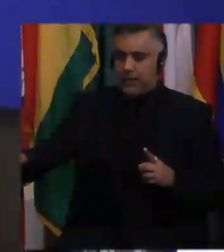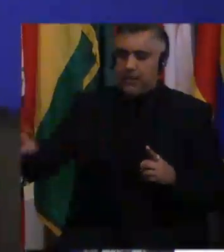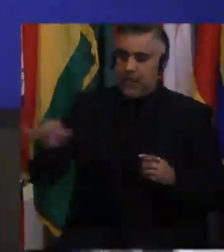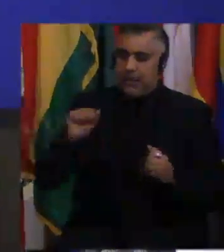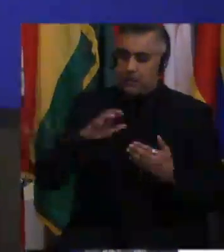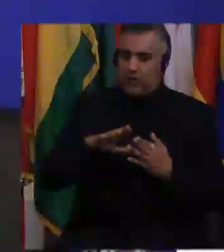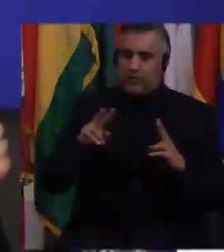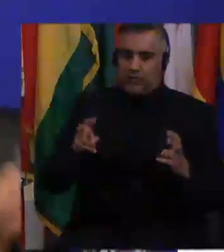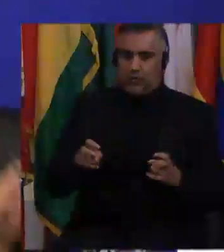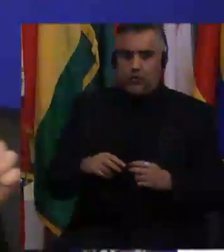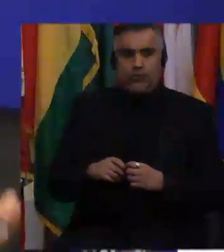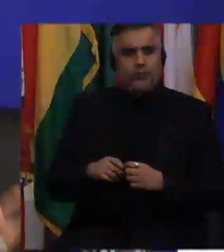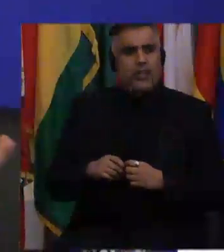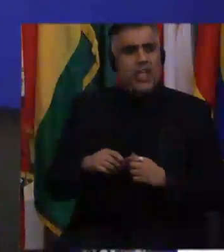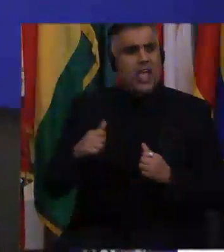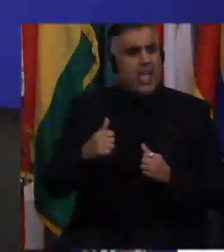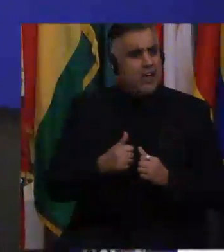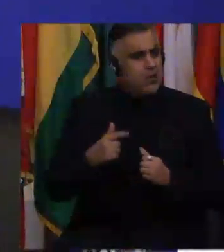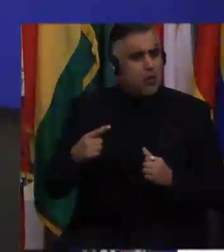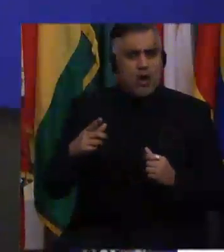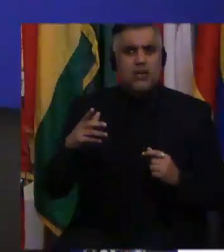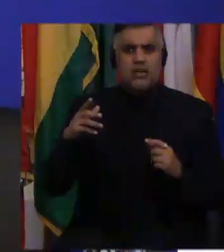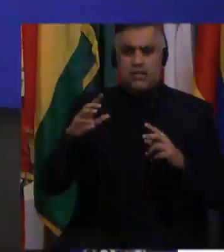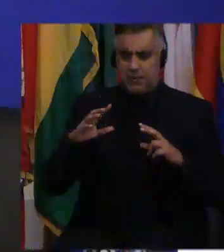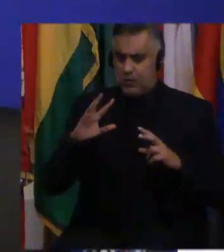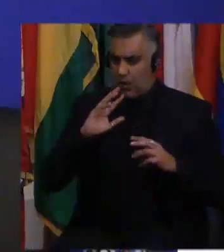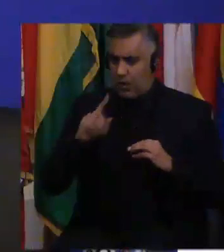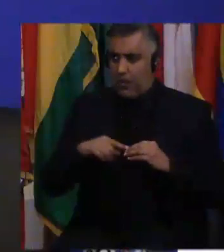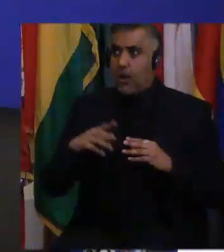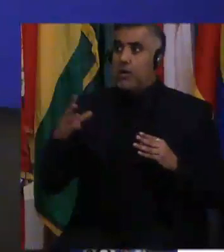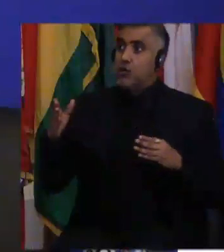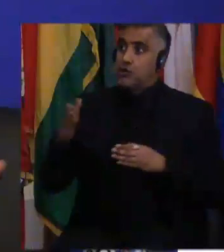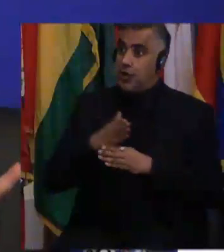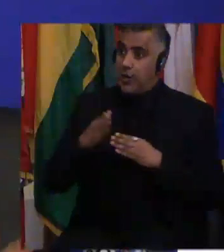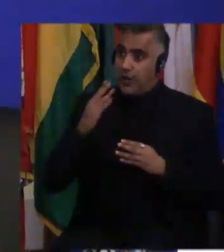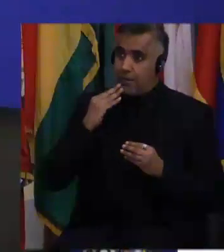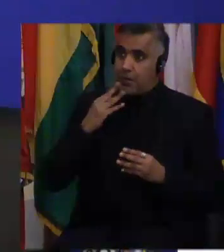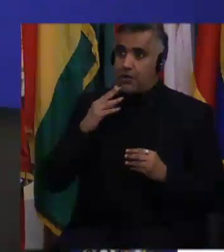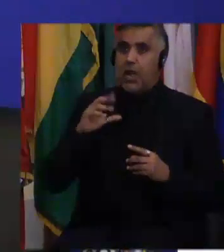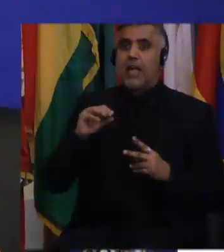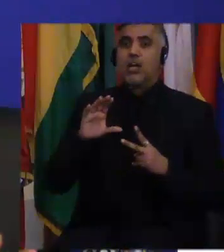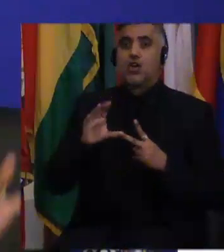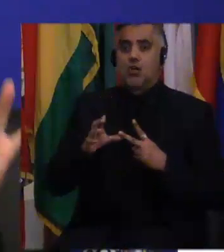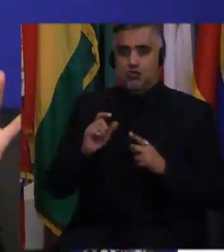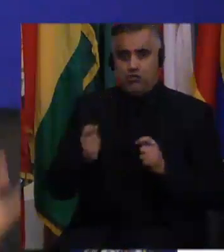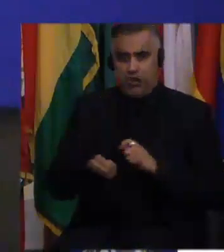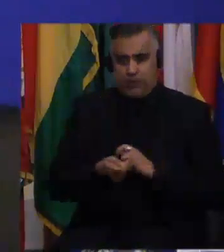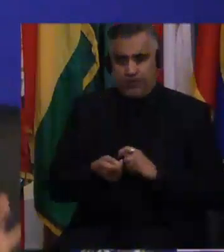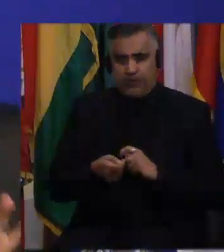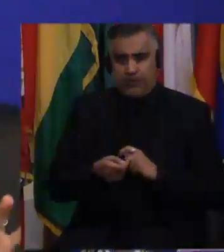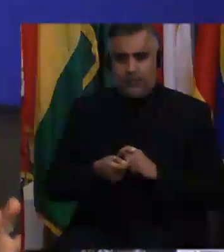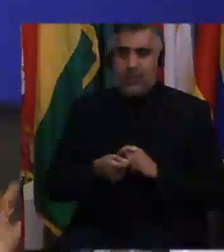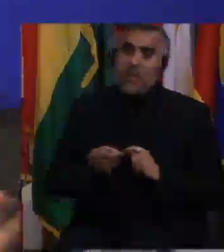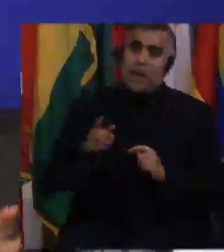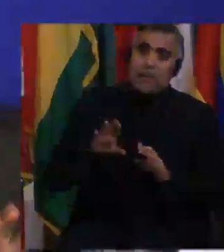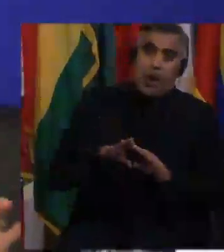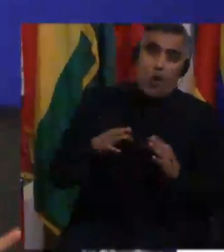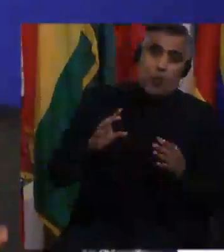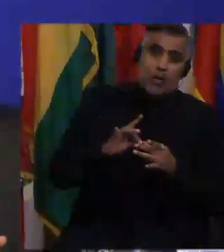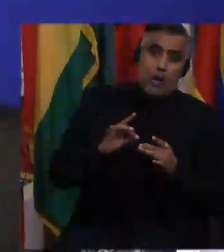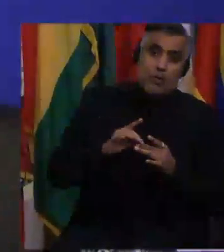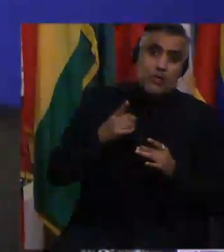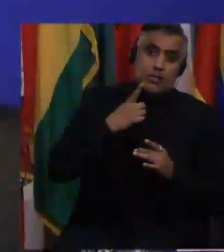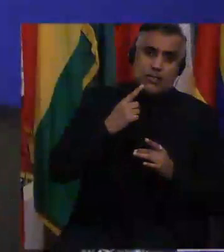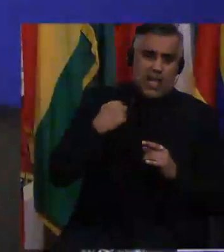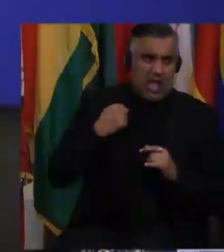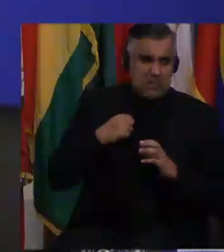issues. And everyone keeps coming around to sharing information and the issue of culture change. I mentioned in my opening comments that